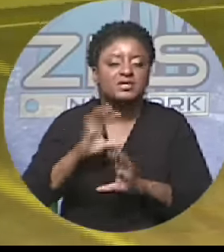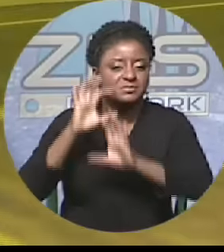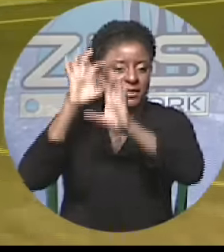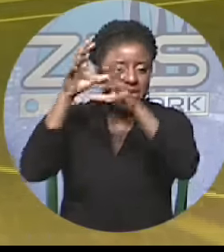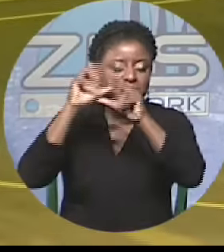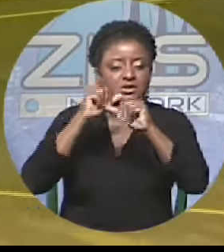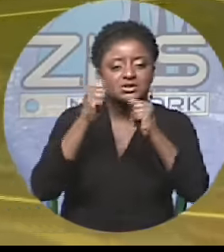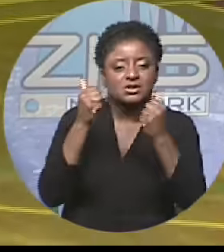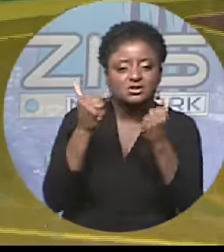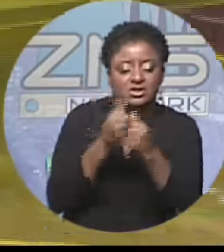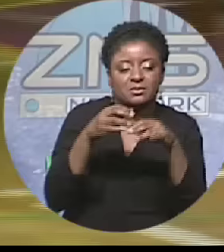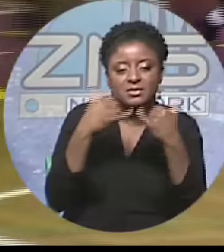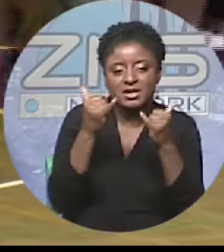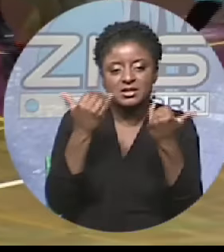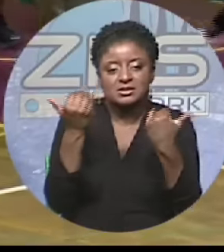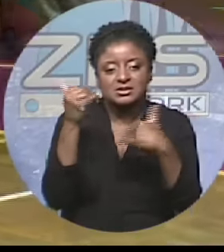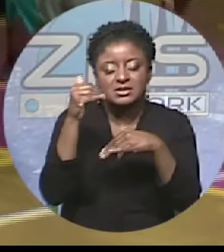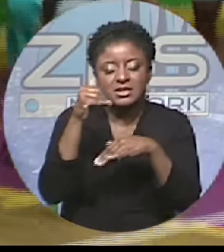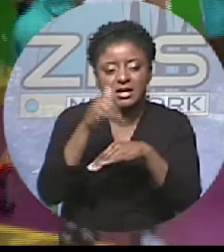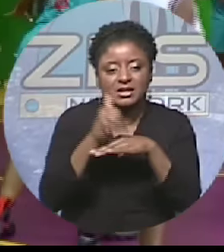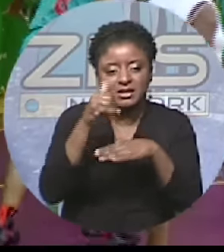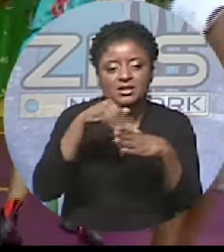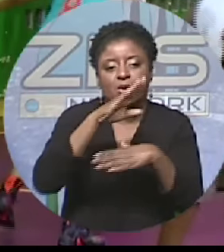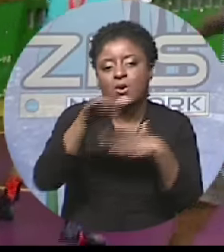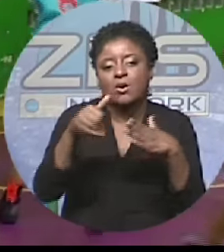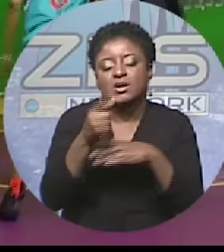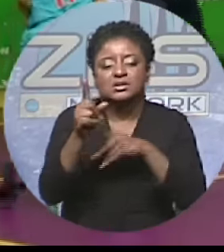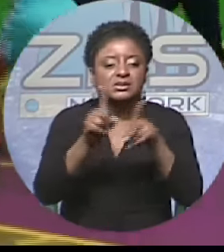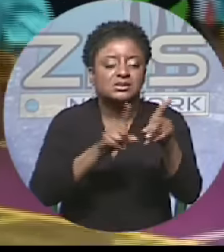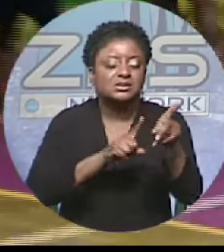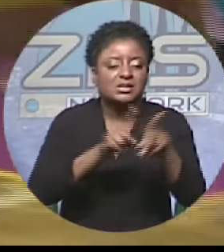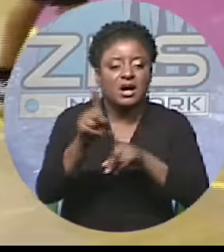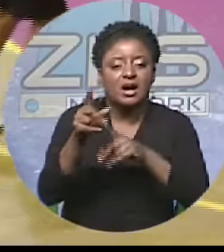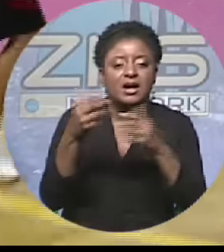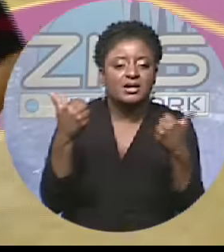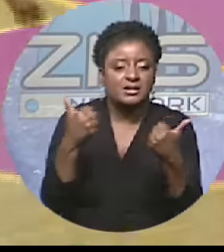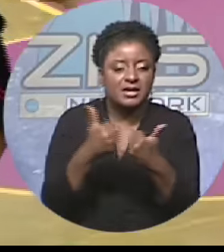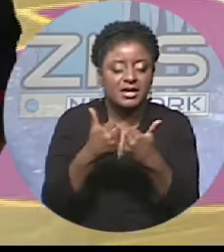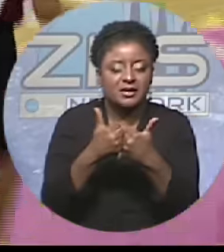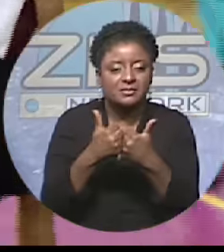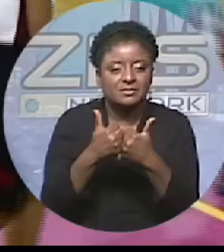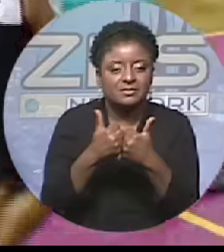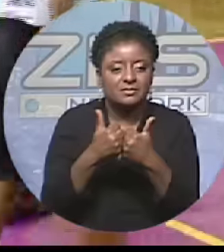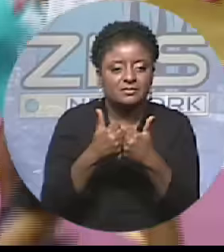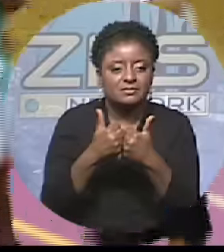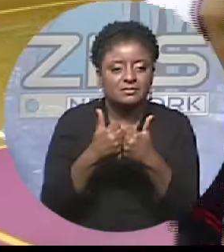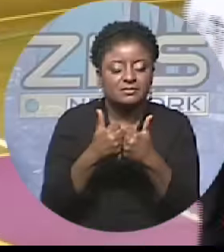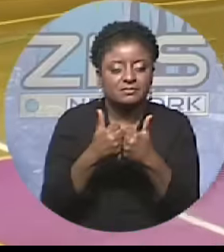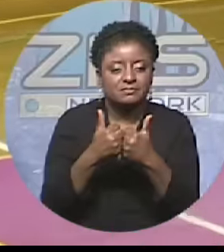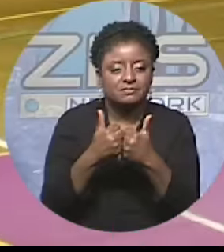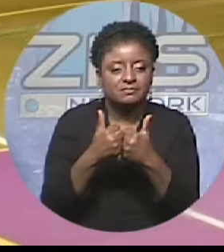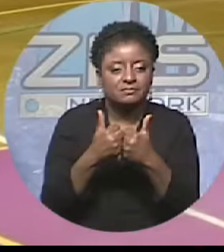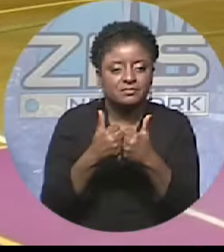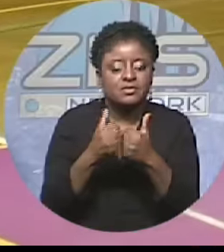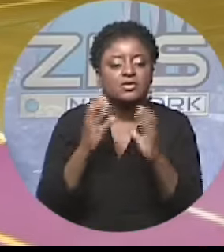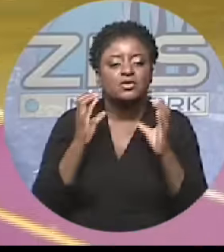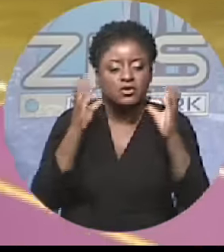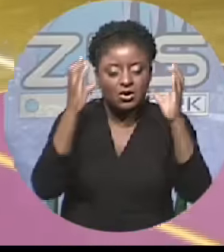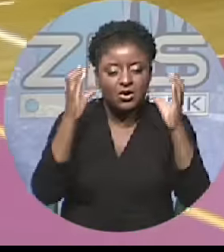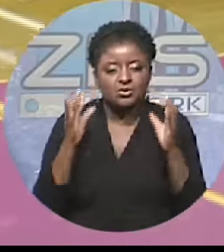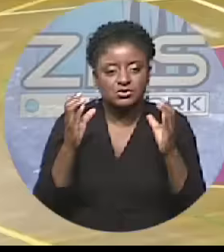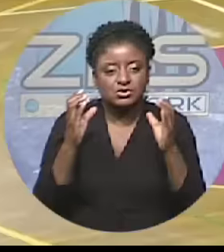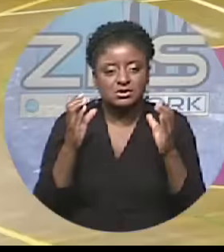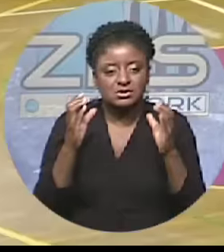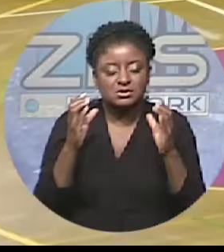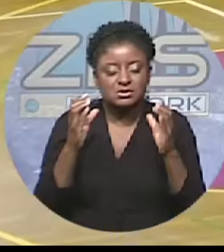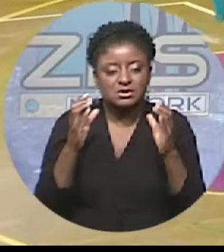league's annual All-Star Game. The players will put their skills to the test with the Skills Challenge and three-point shootout preliminaries. The coaches and officials'